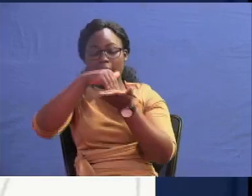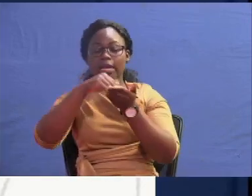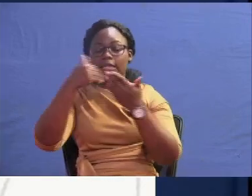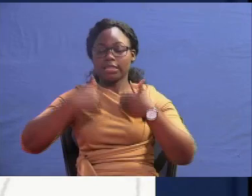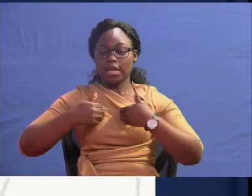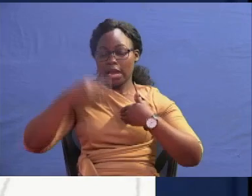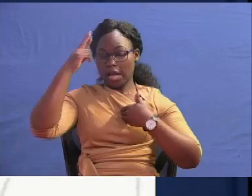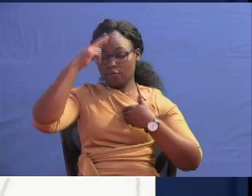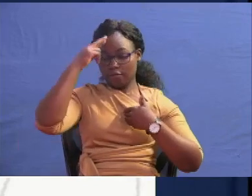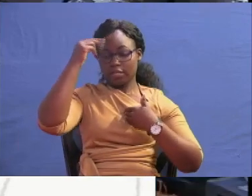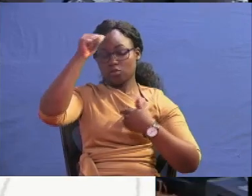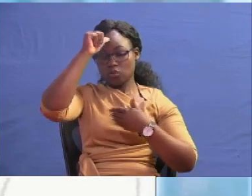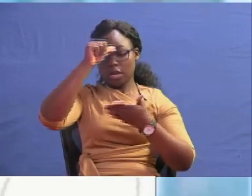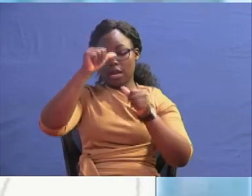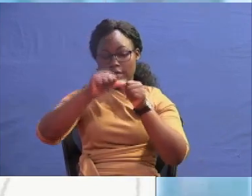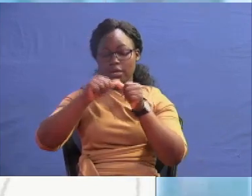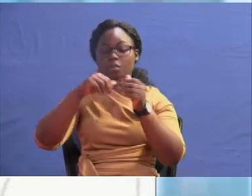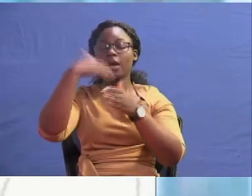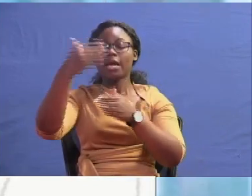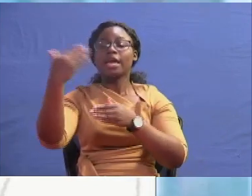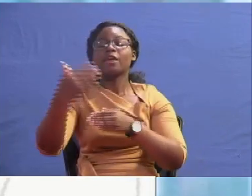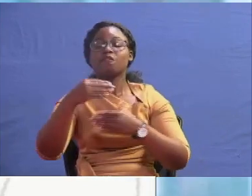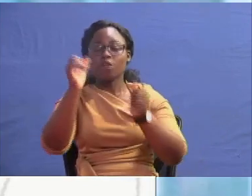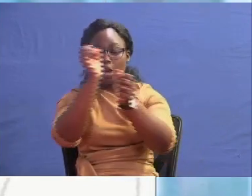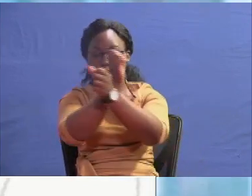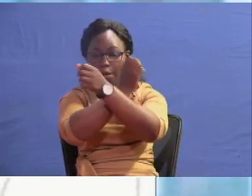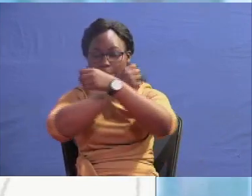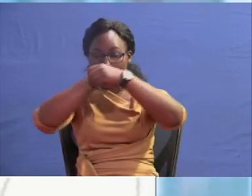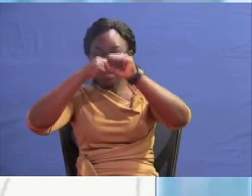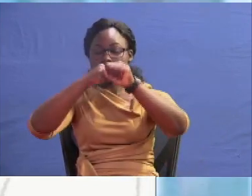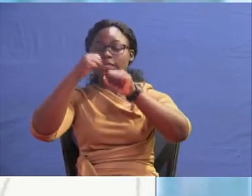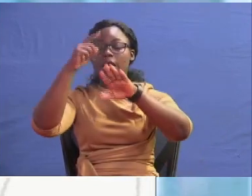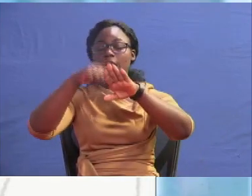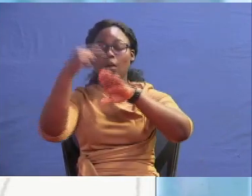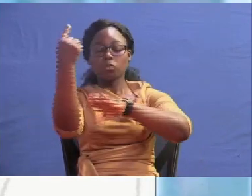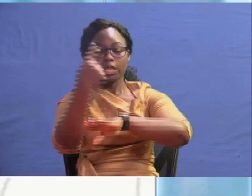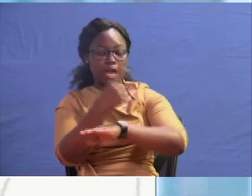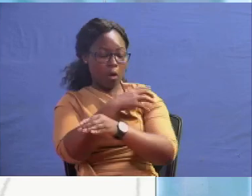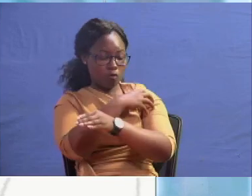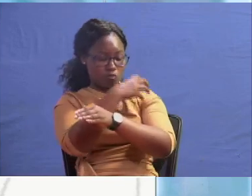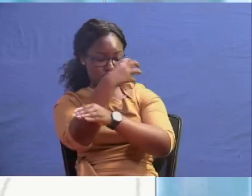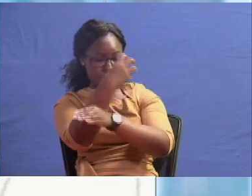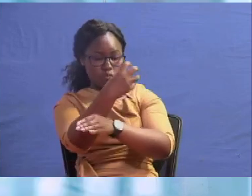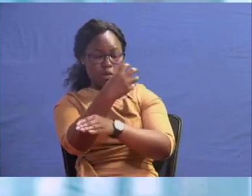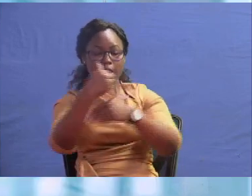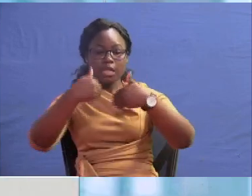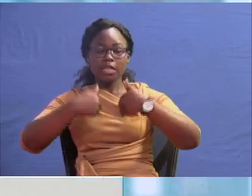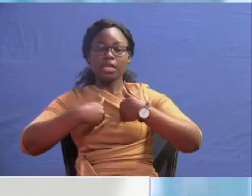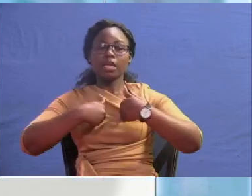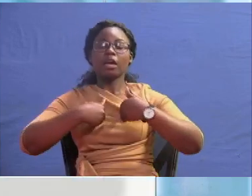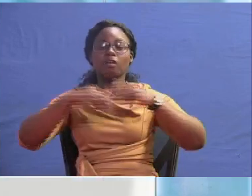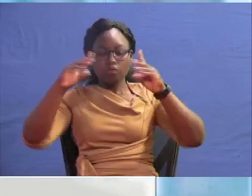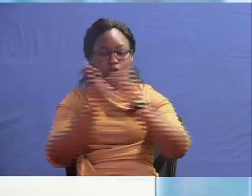And remember, every president has, when they come to power, they have their own styles of